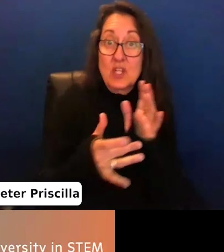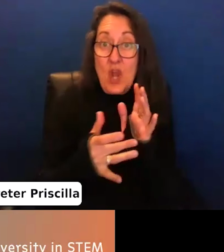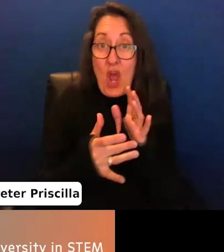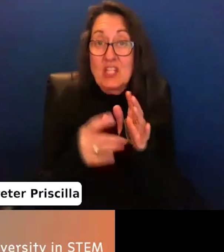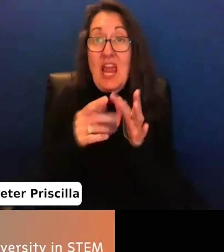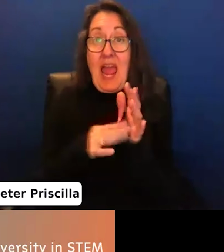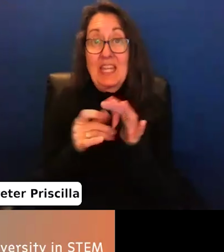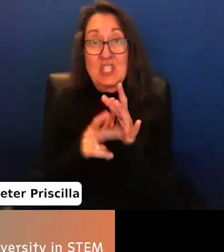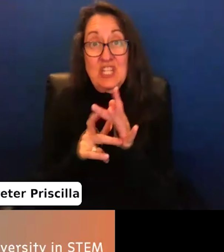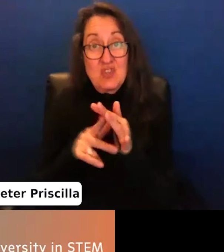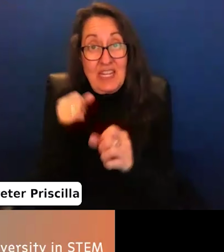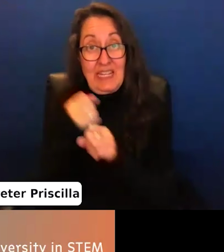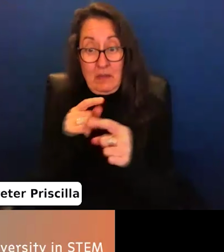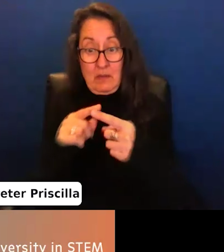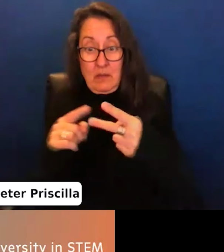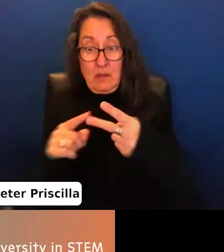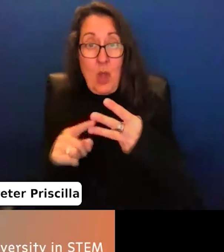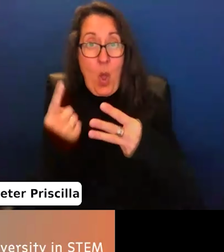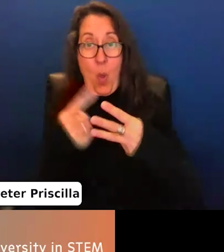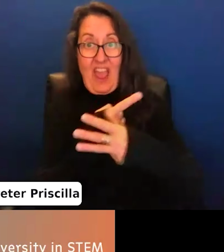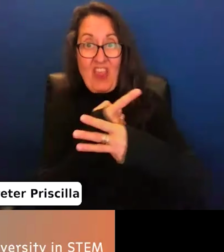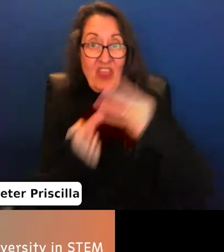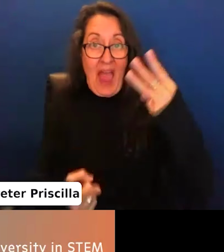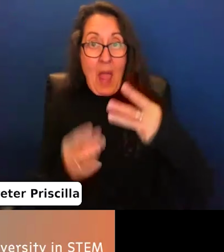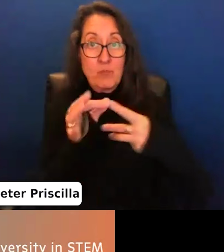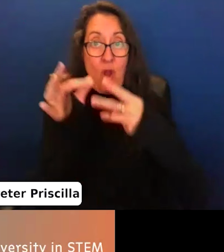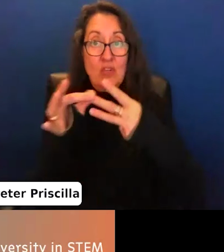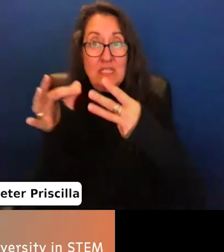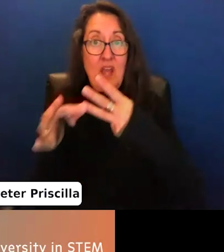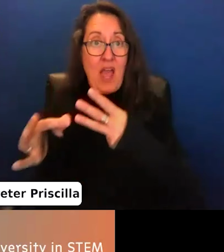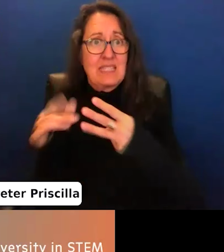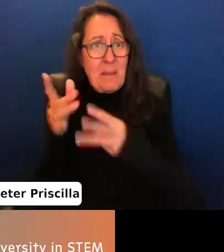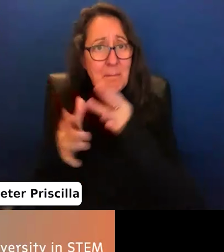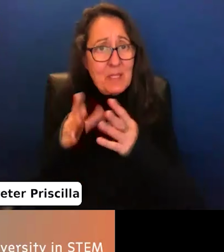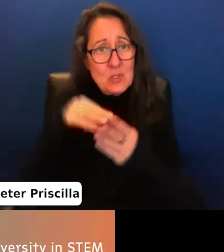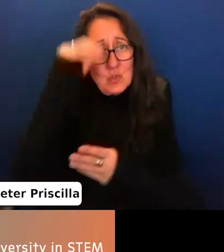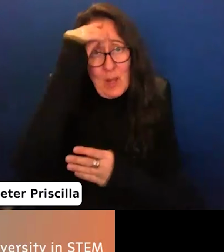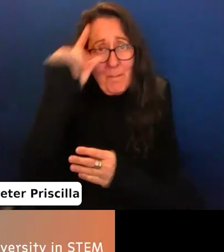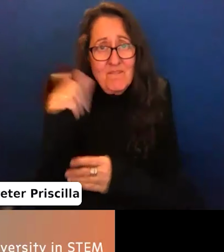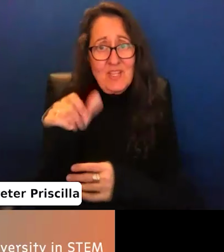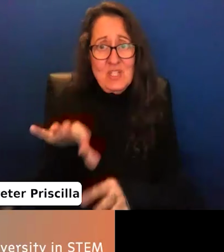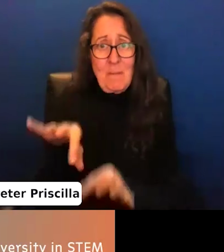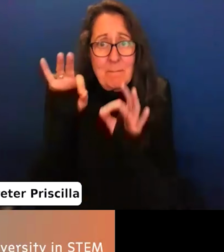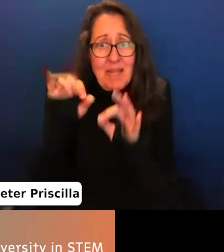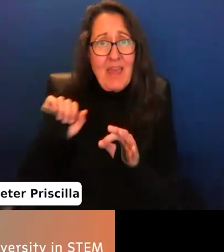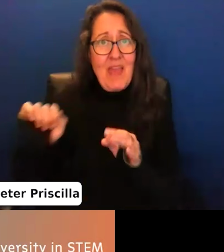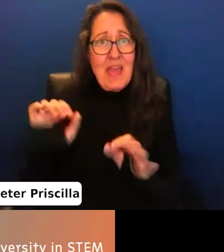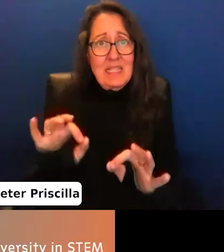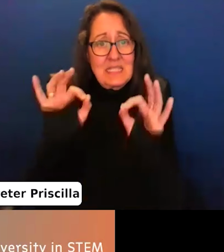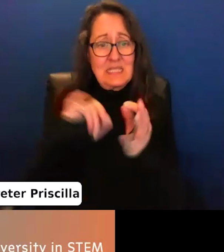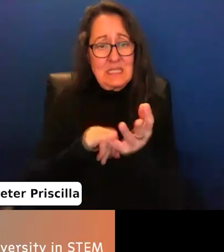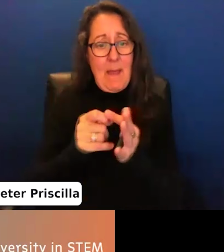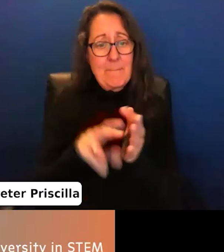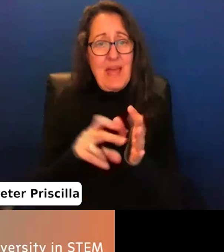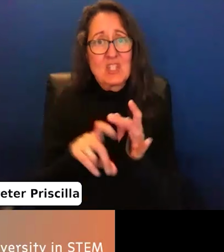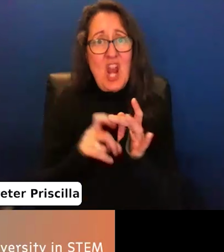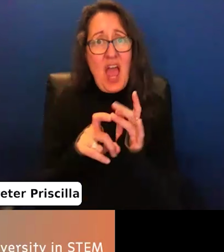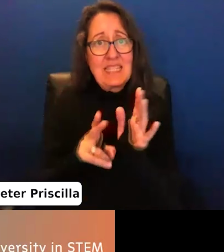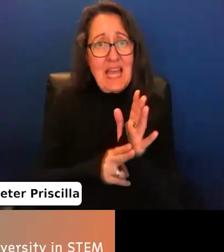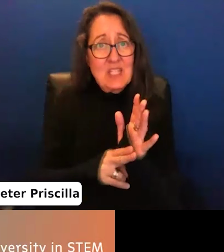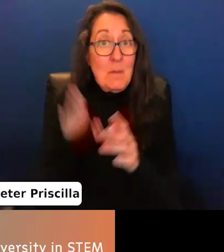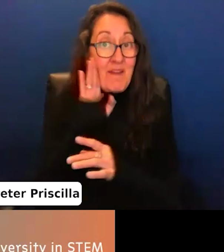university? How are we meant to indicate this? Great question. So we understand, particularly with engineering,